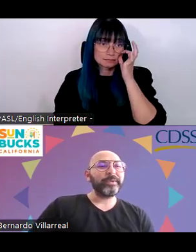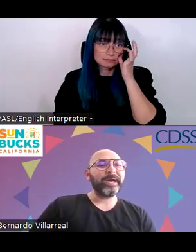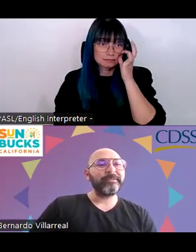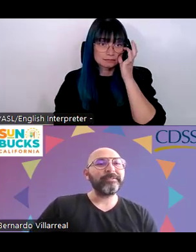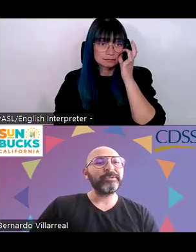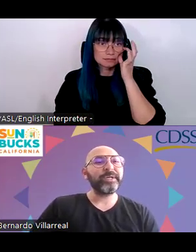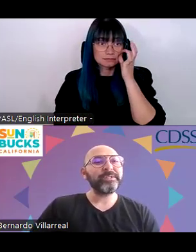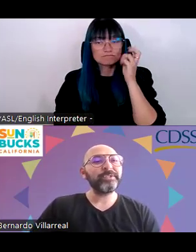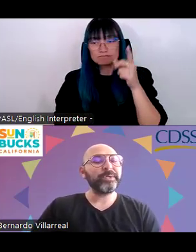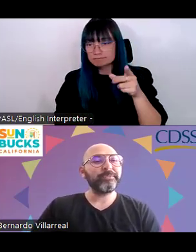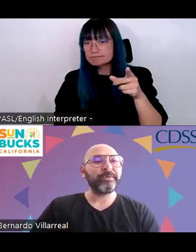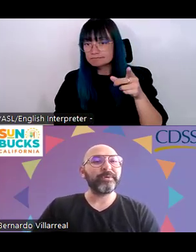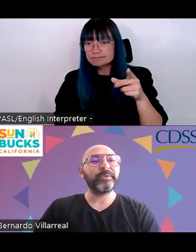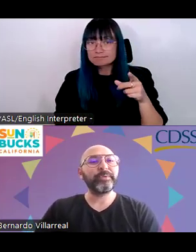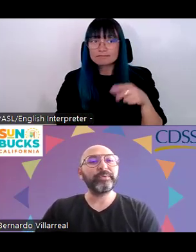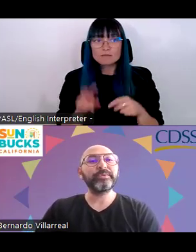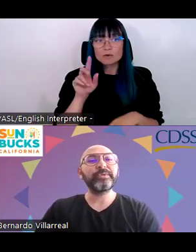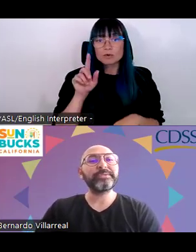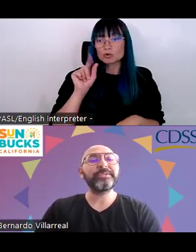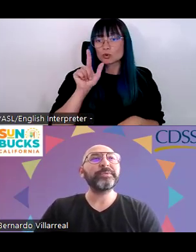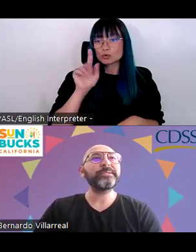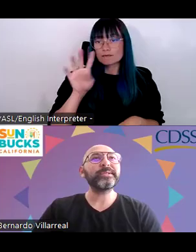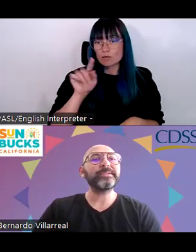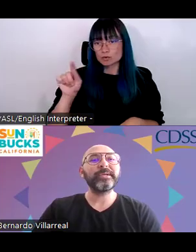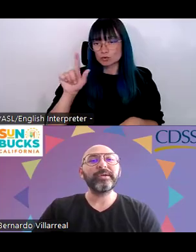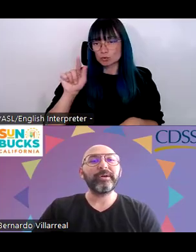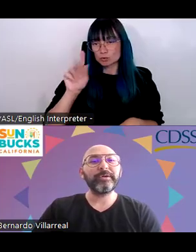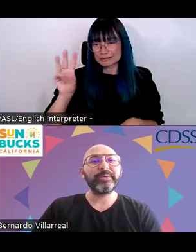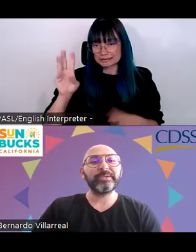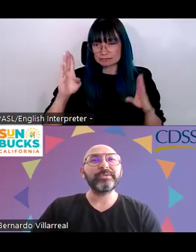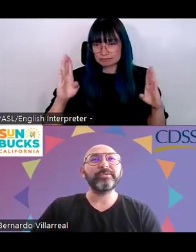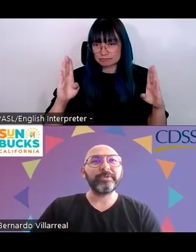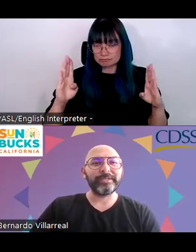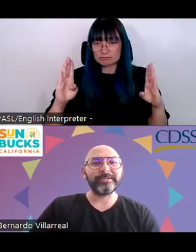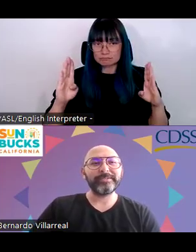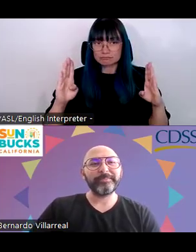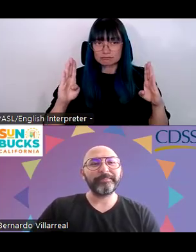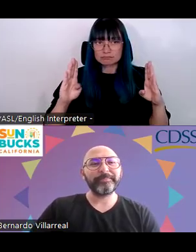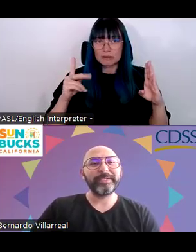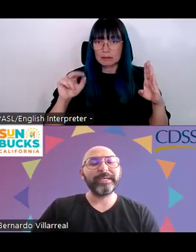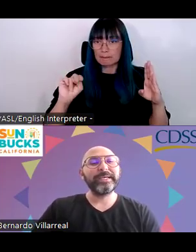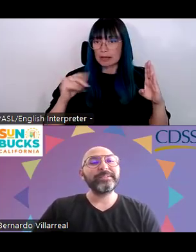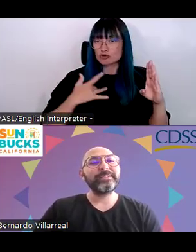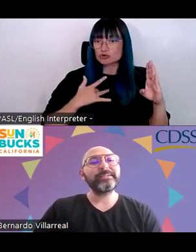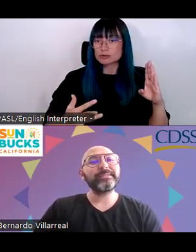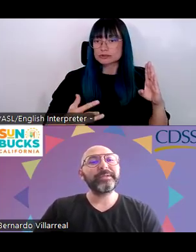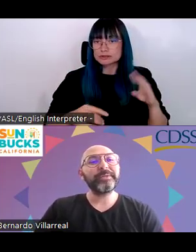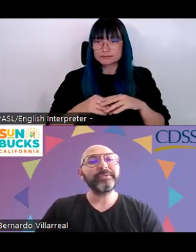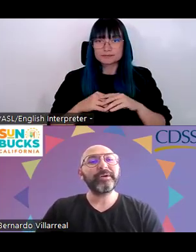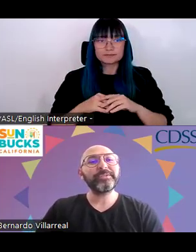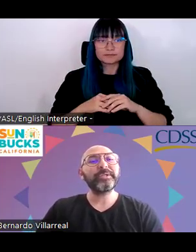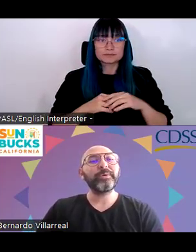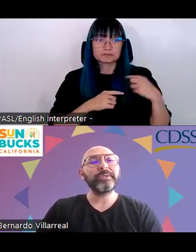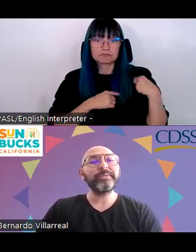On this slide, we have 2024 through 2026 card pin trends.